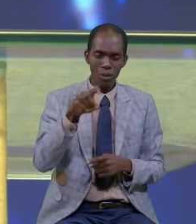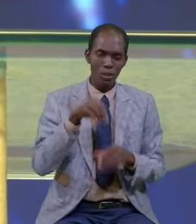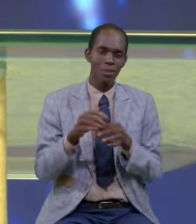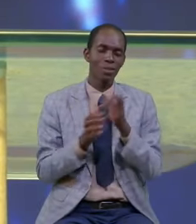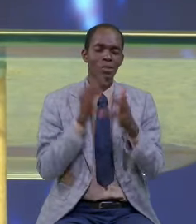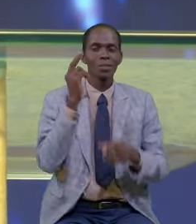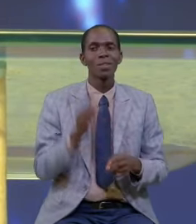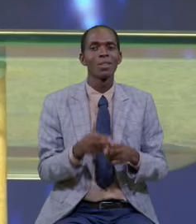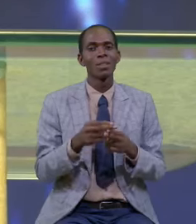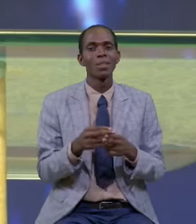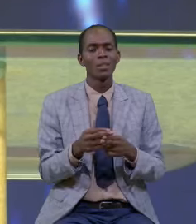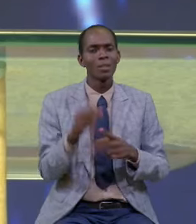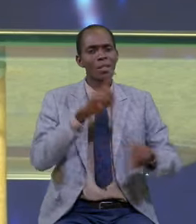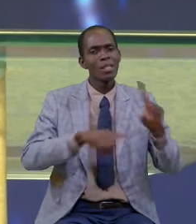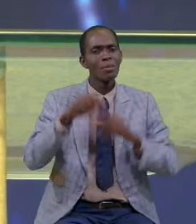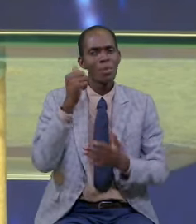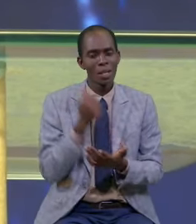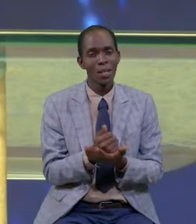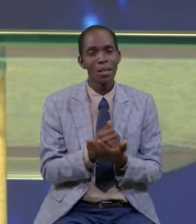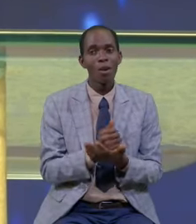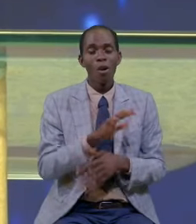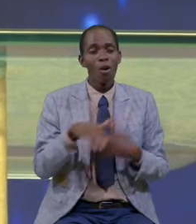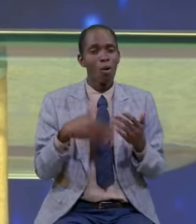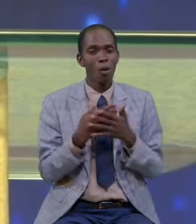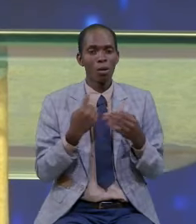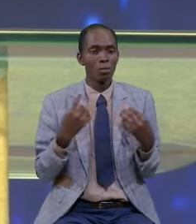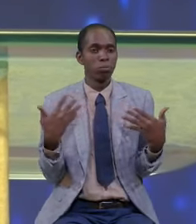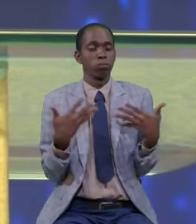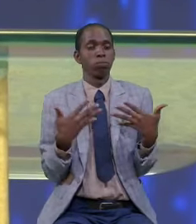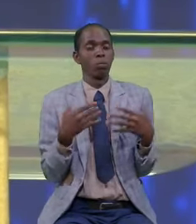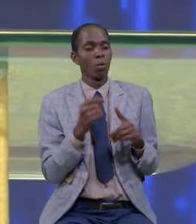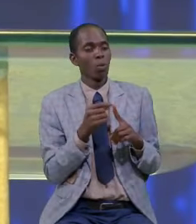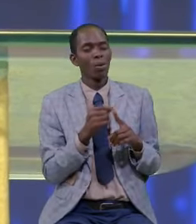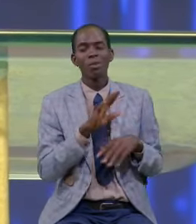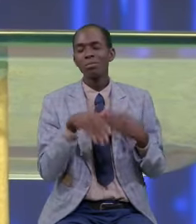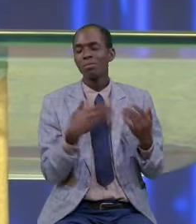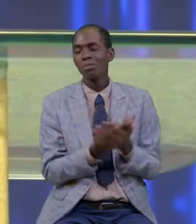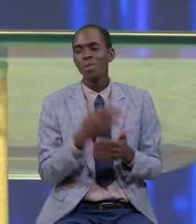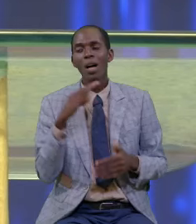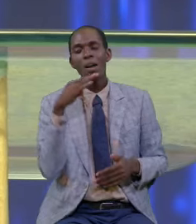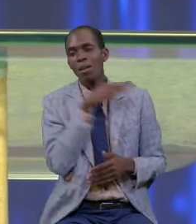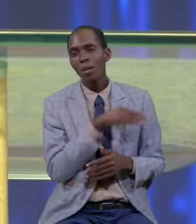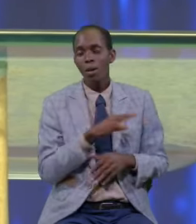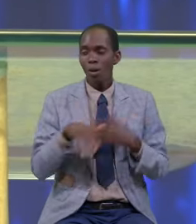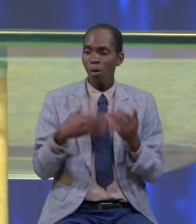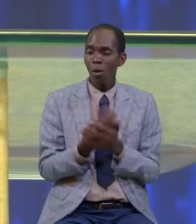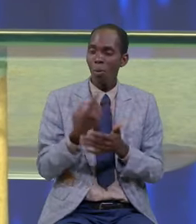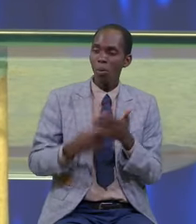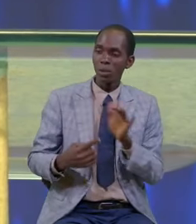thee am all their threats Li all their boasting